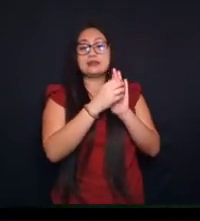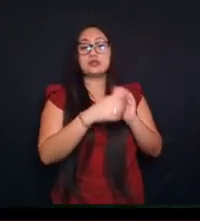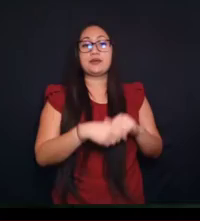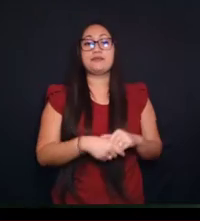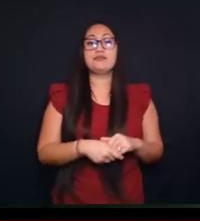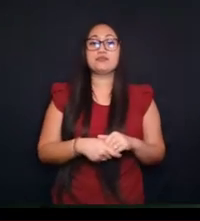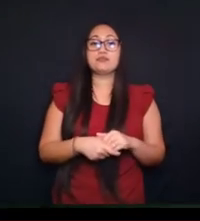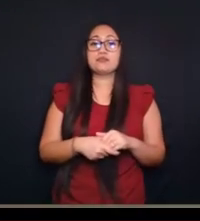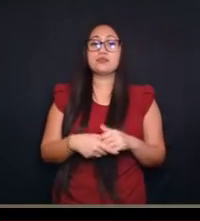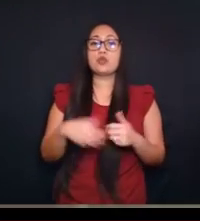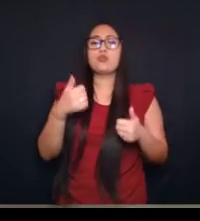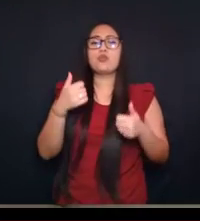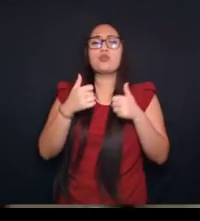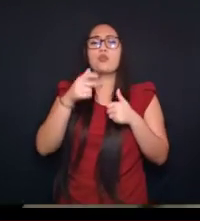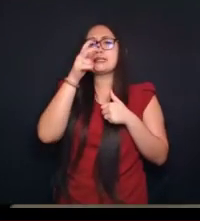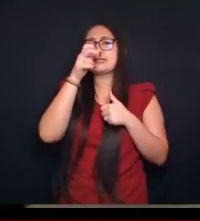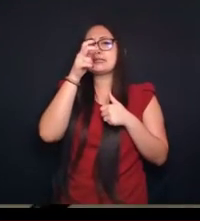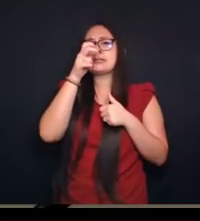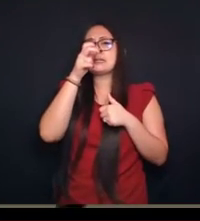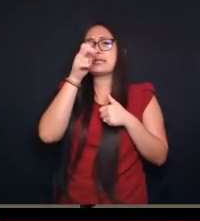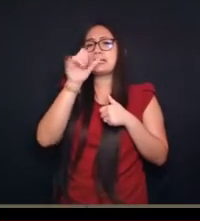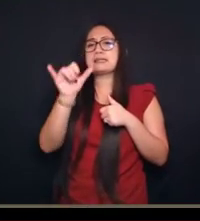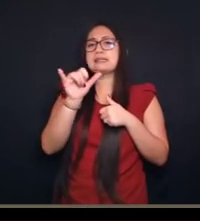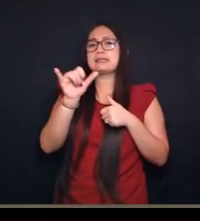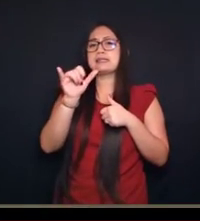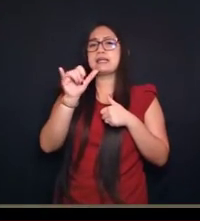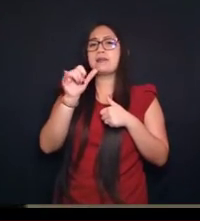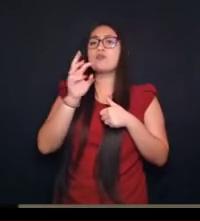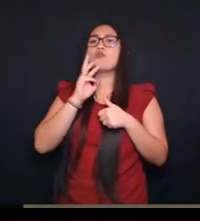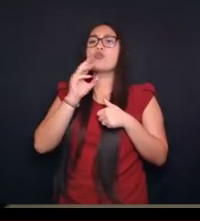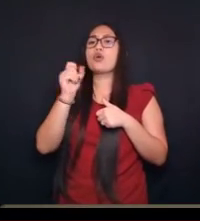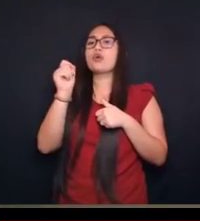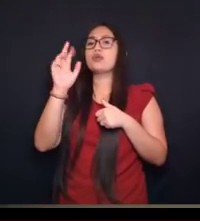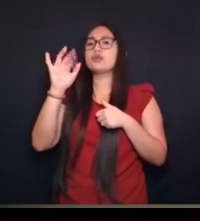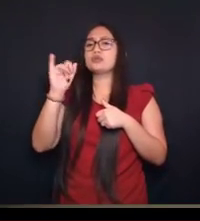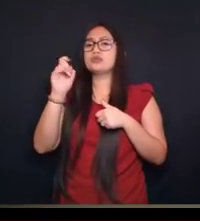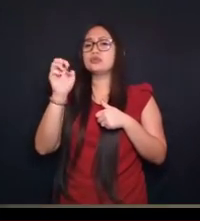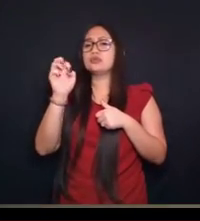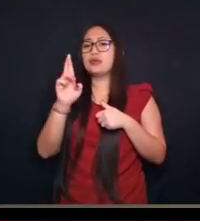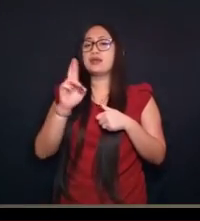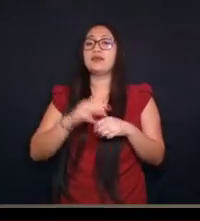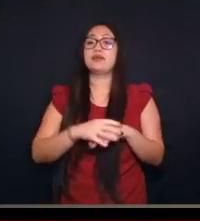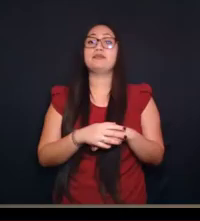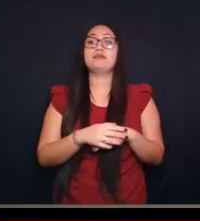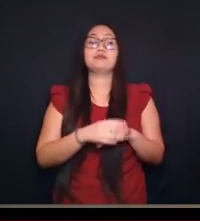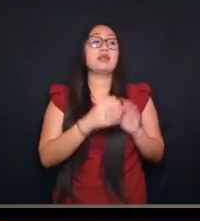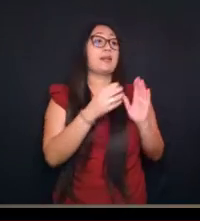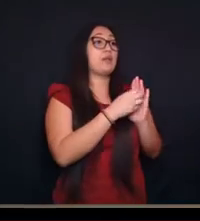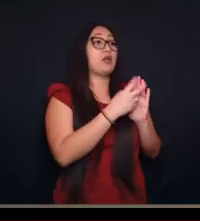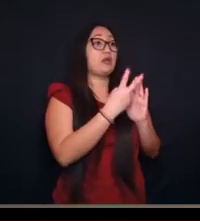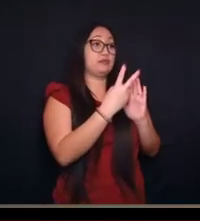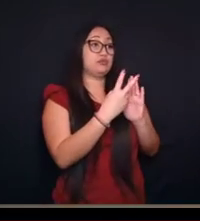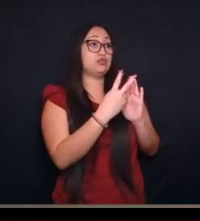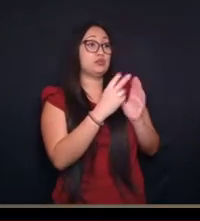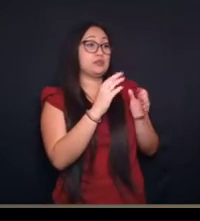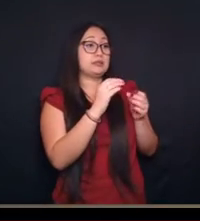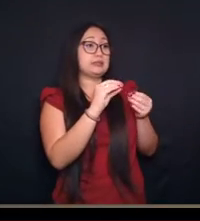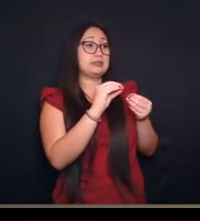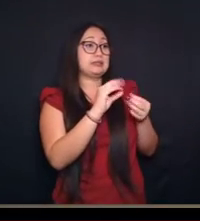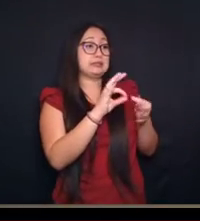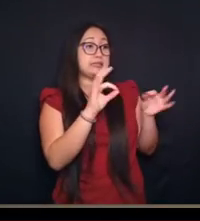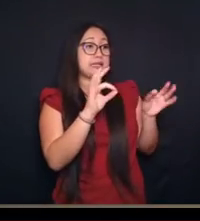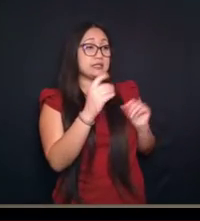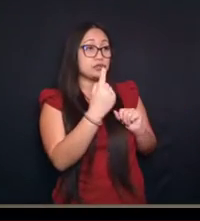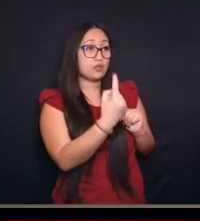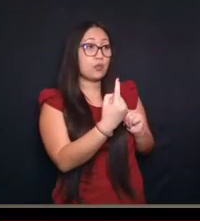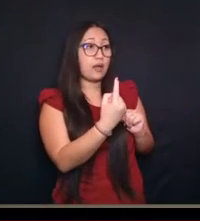strider resemble? Hudson, can you tell me where you found that answer? Paragraph 2, sentence 1. A water strider is a water bug that